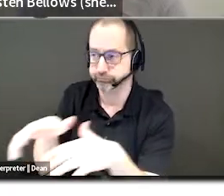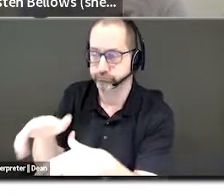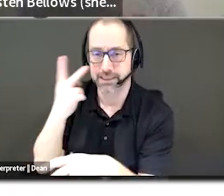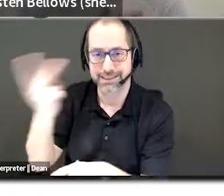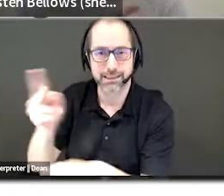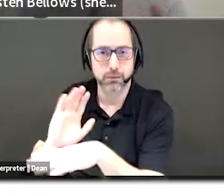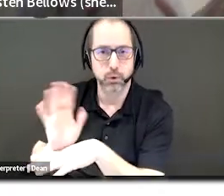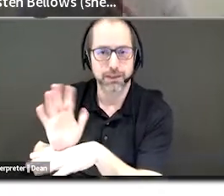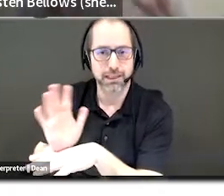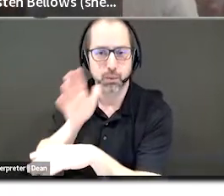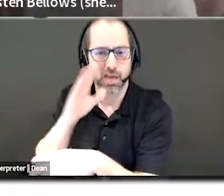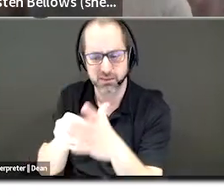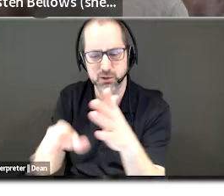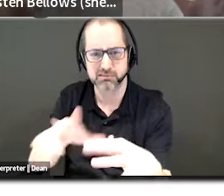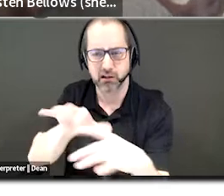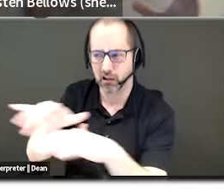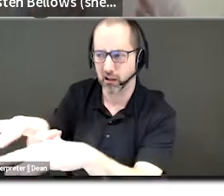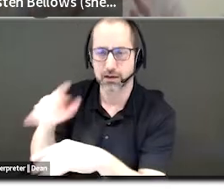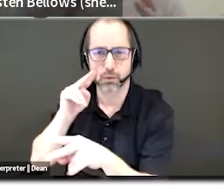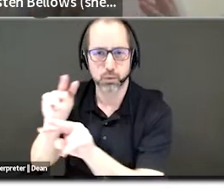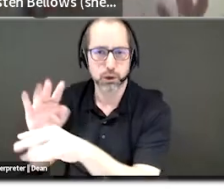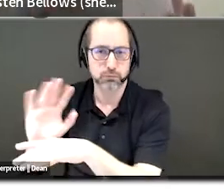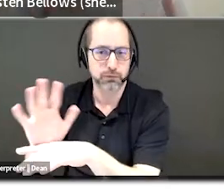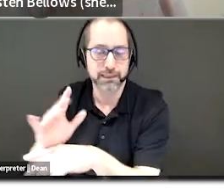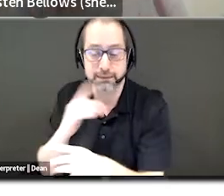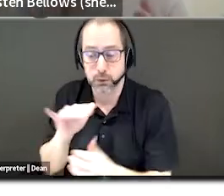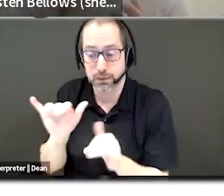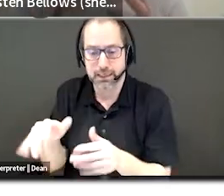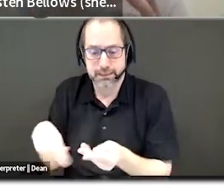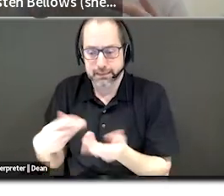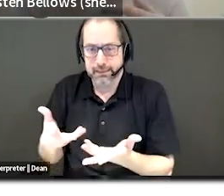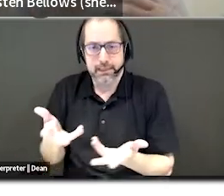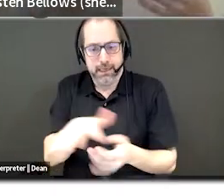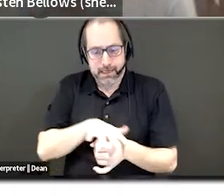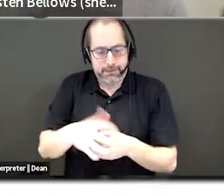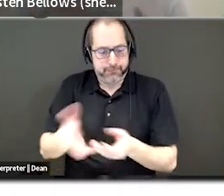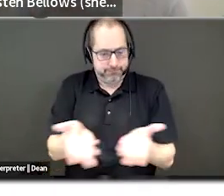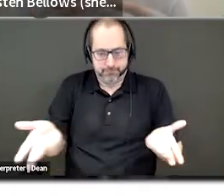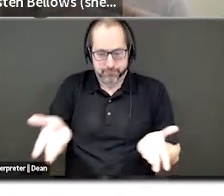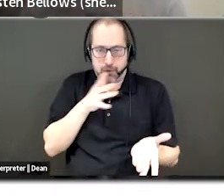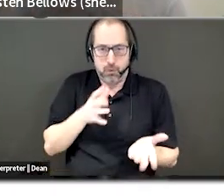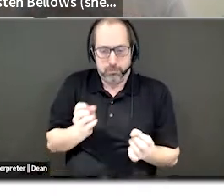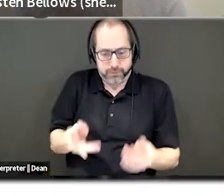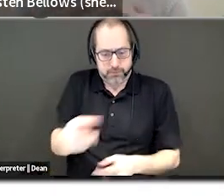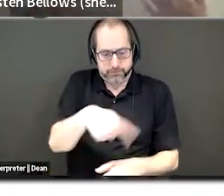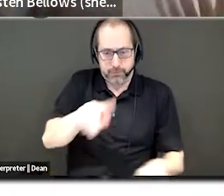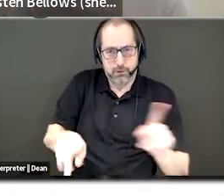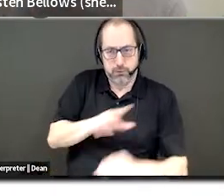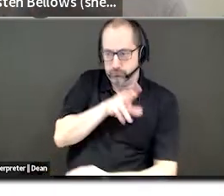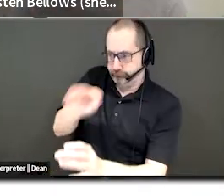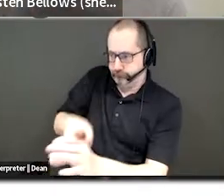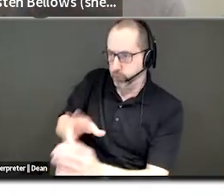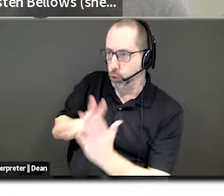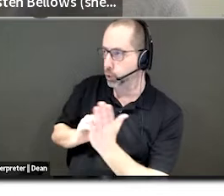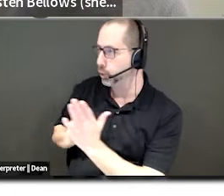students. So we just try to create a space that allows people to learn new things, socialize,